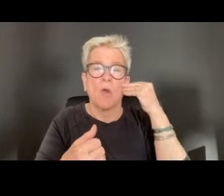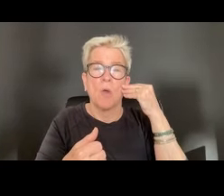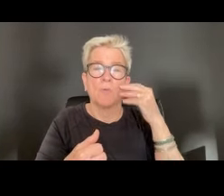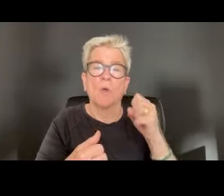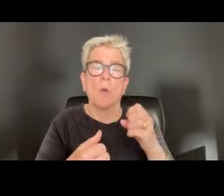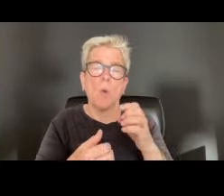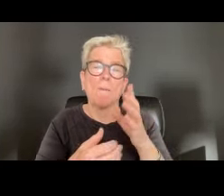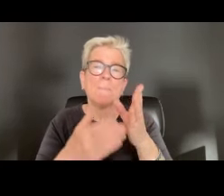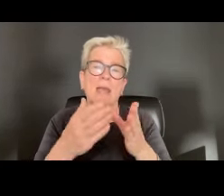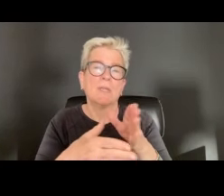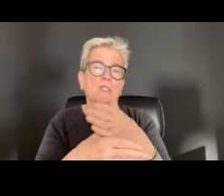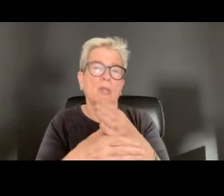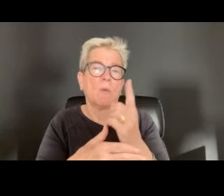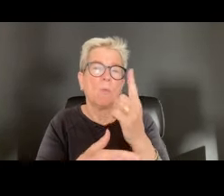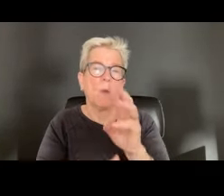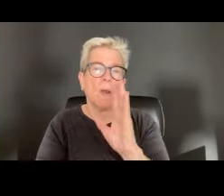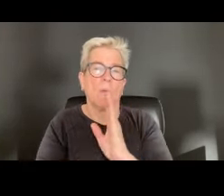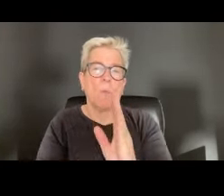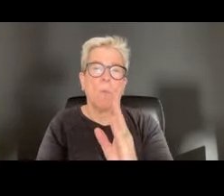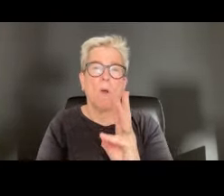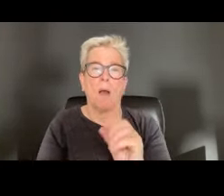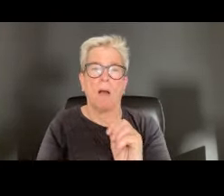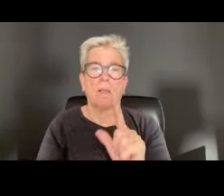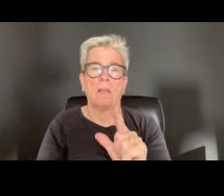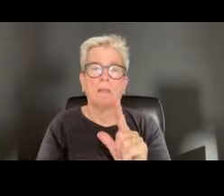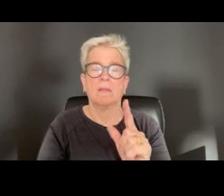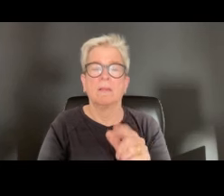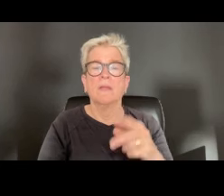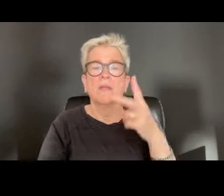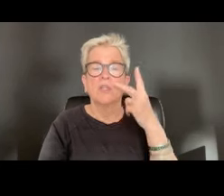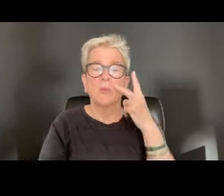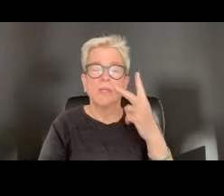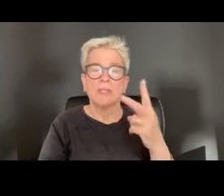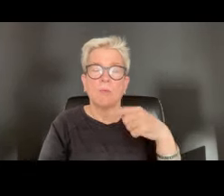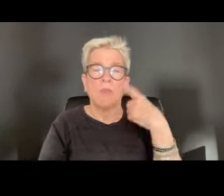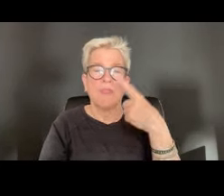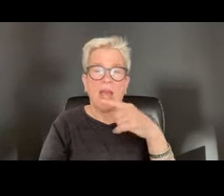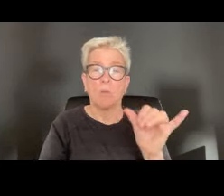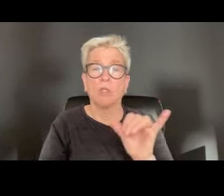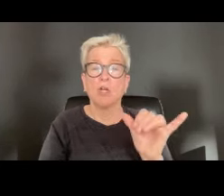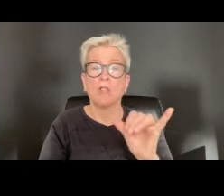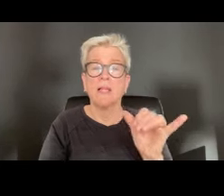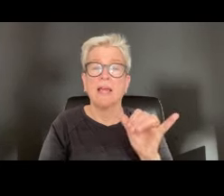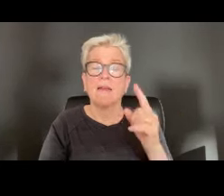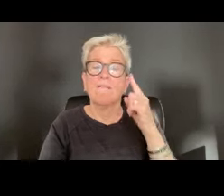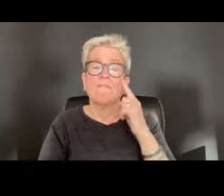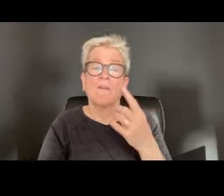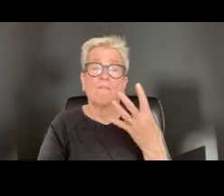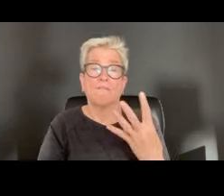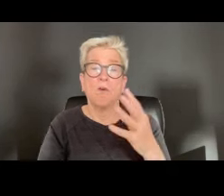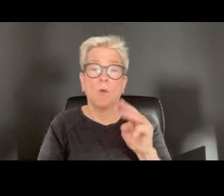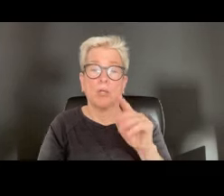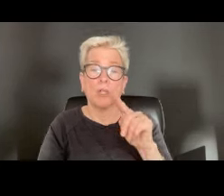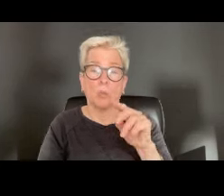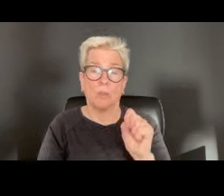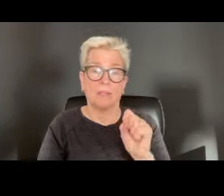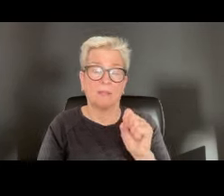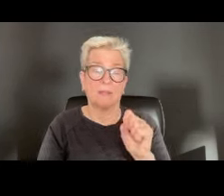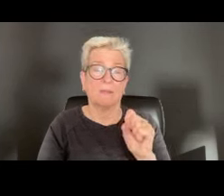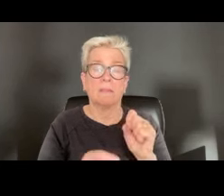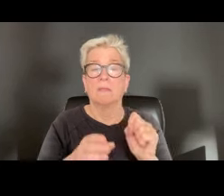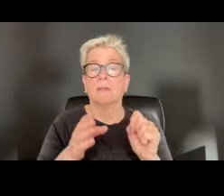homes. Below that, you can see a couple example of what this might look like for 4 units on a lot, both